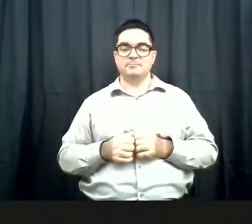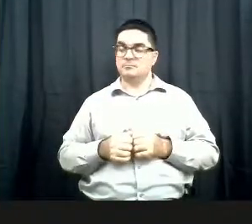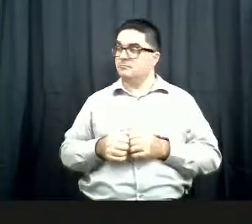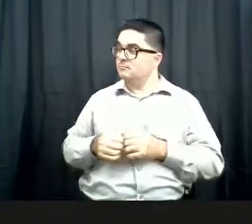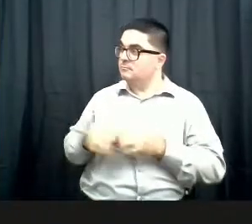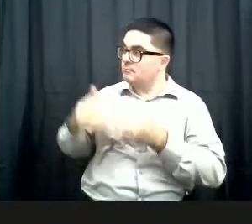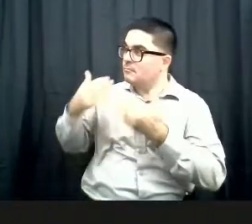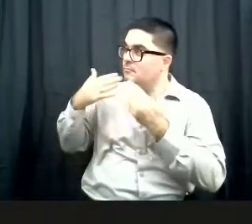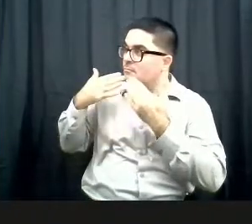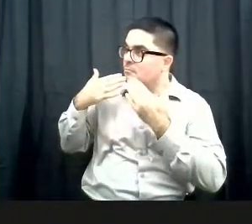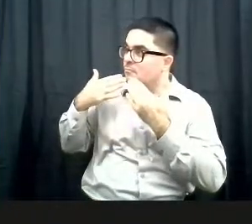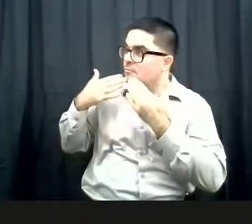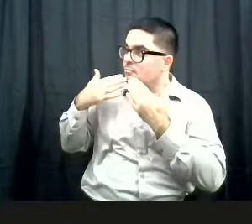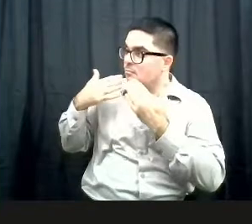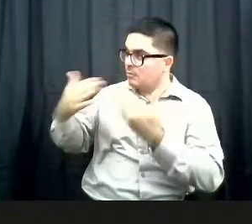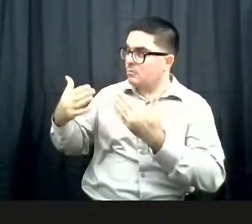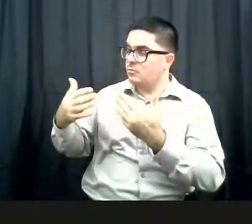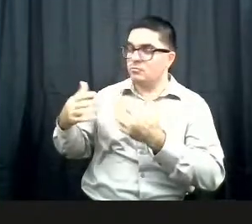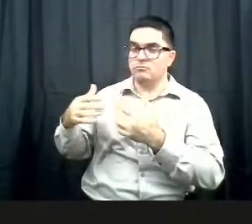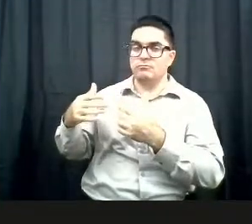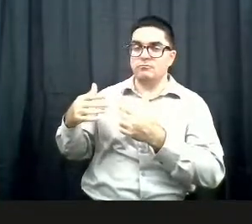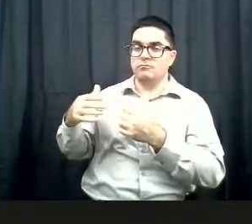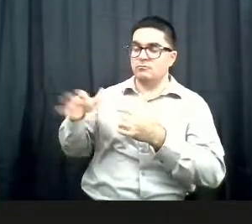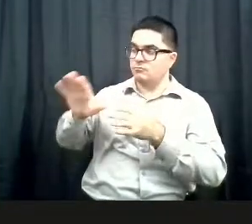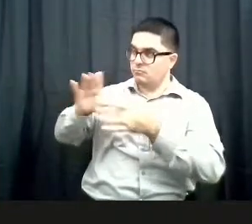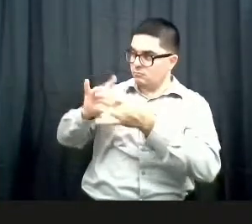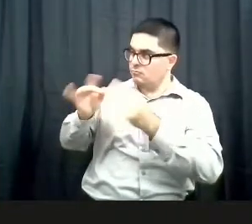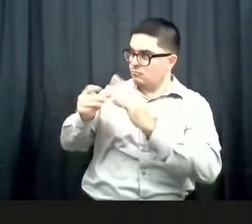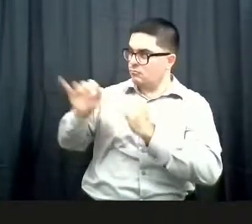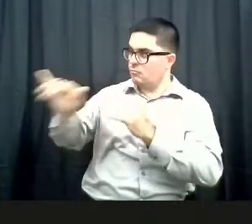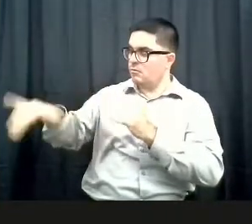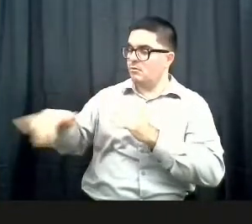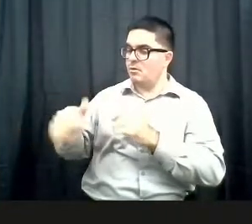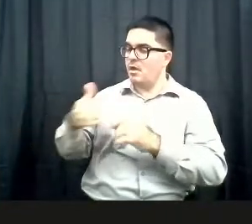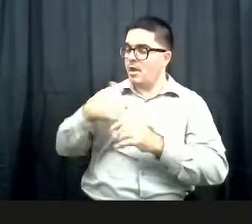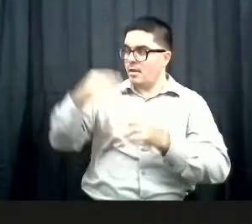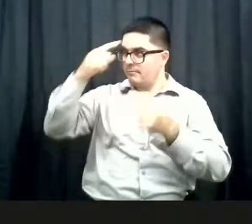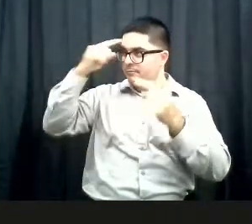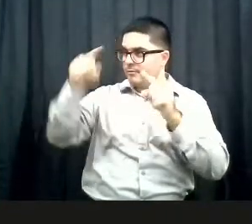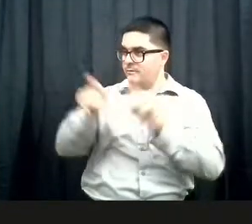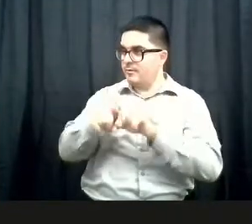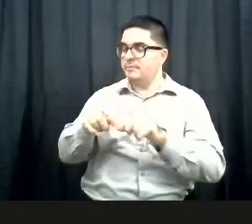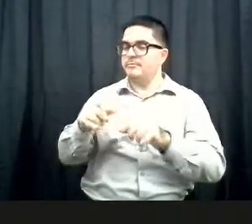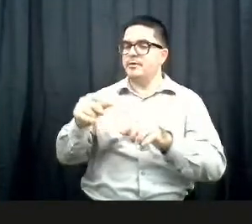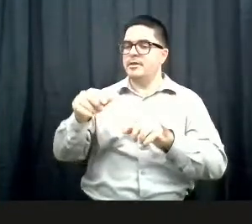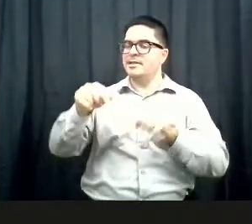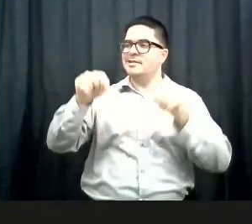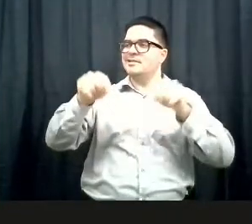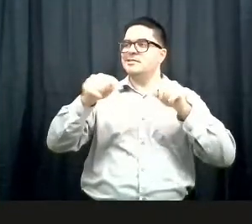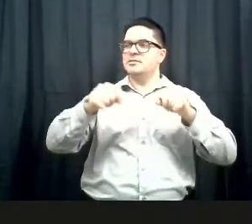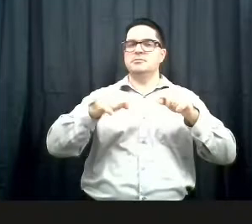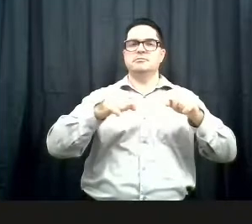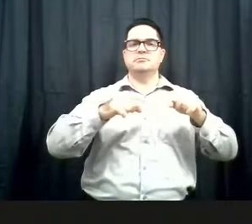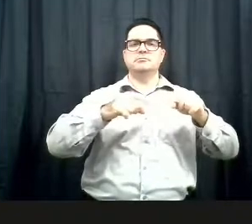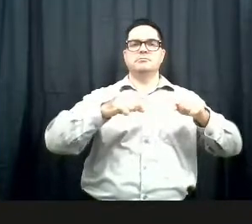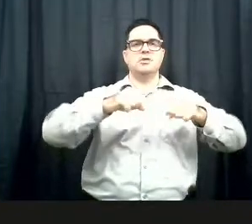Thank you, Andrew, for that, because I think I agree. These are really challenging issues, and I think